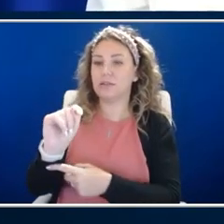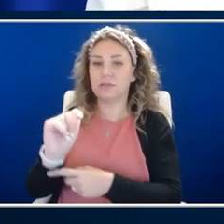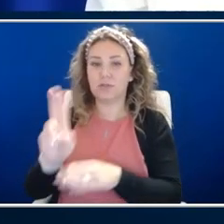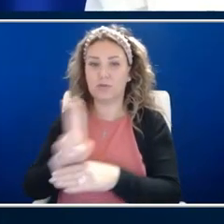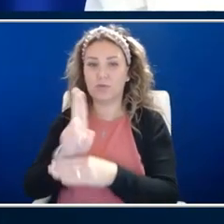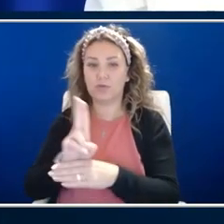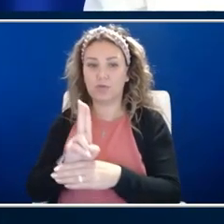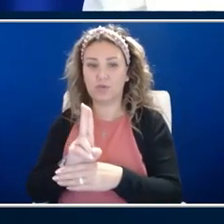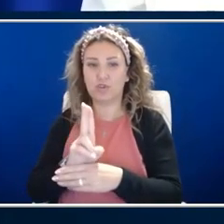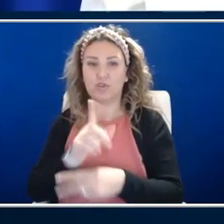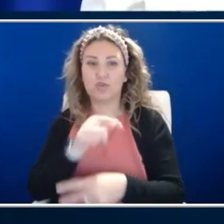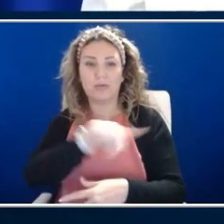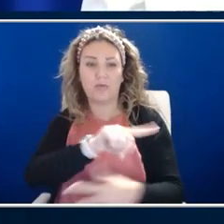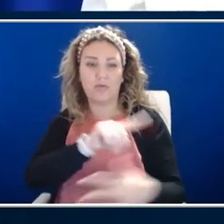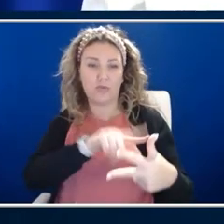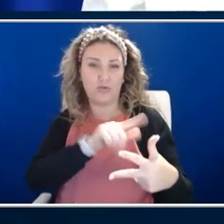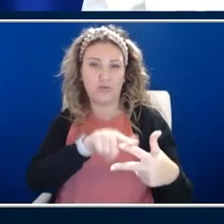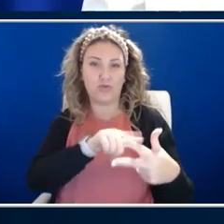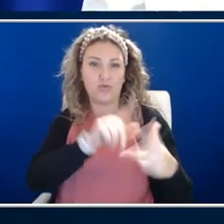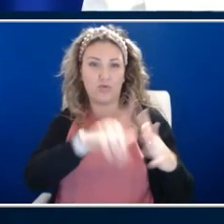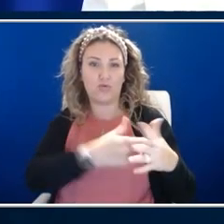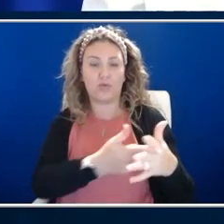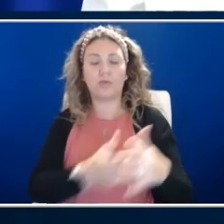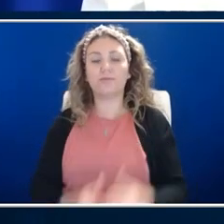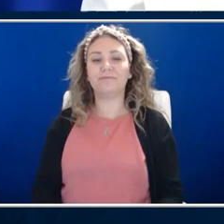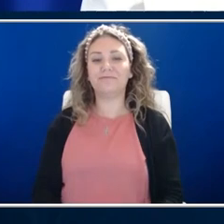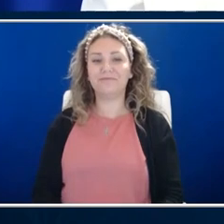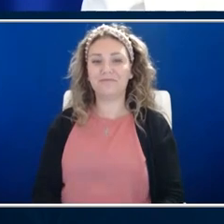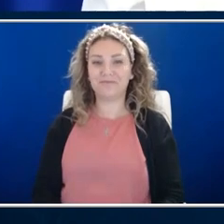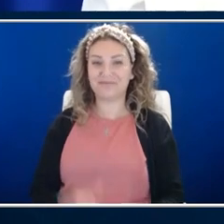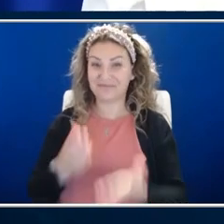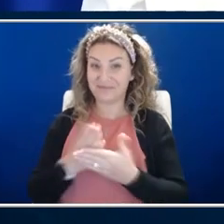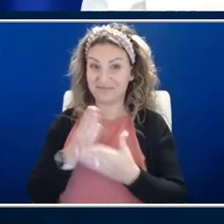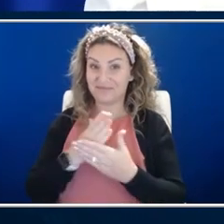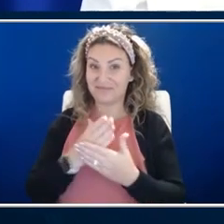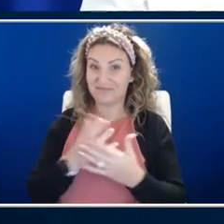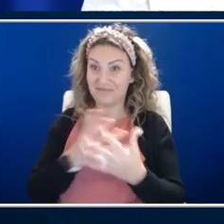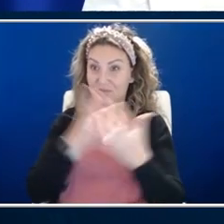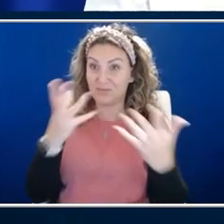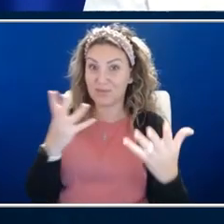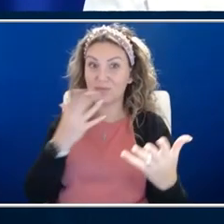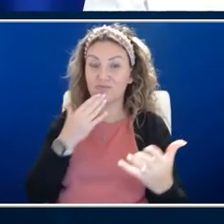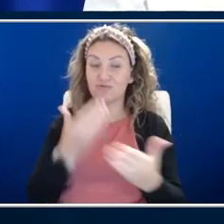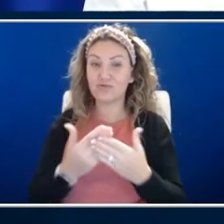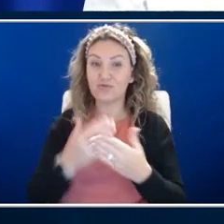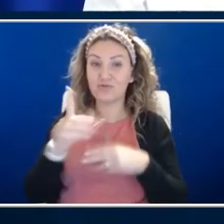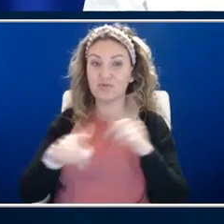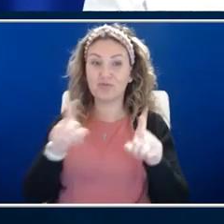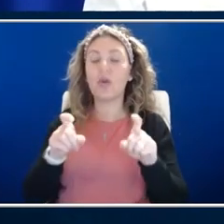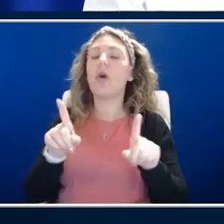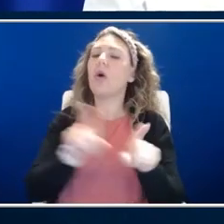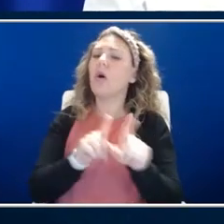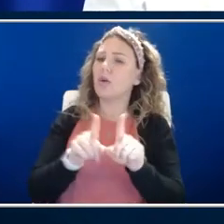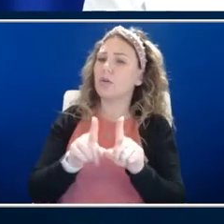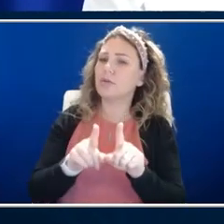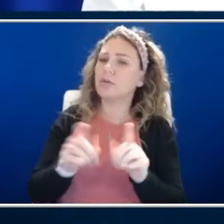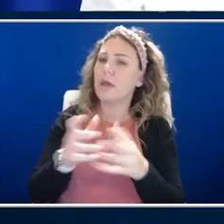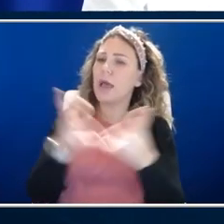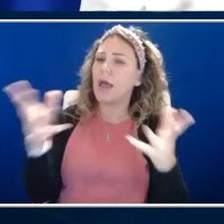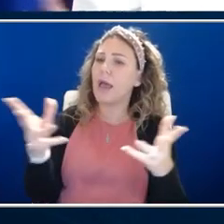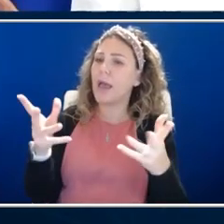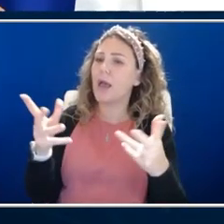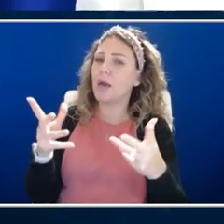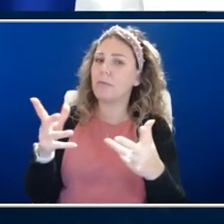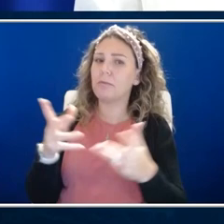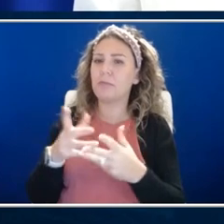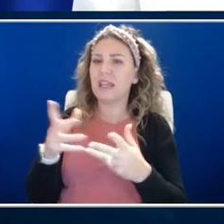for the original series. All right, so lots of good. Also, Yin Ling wanted to know how many doses the next generation vaccine should we get.